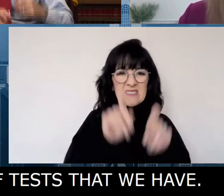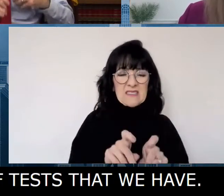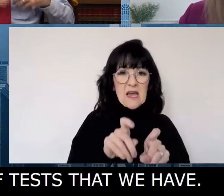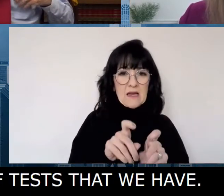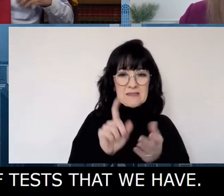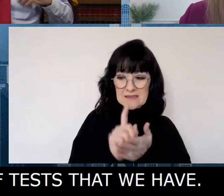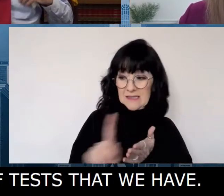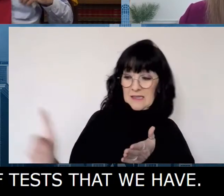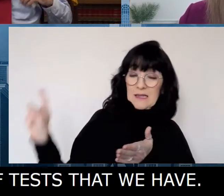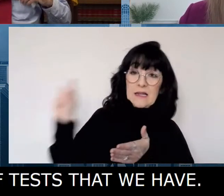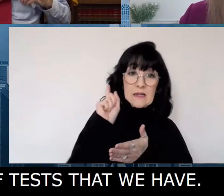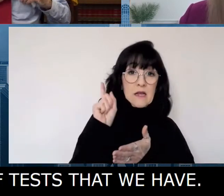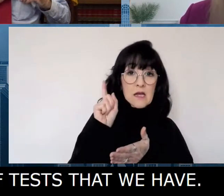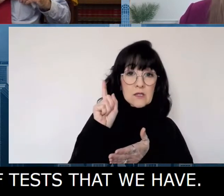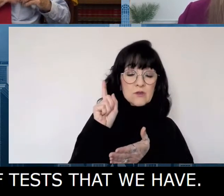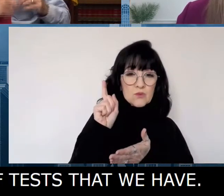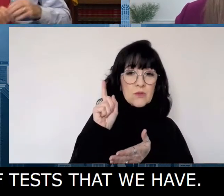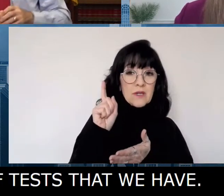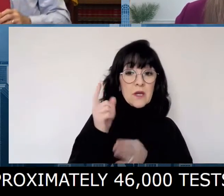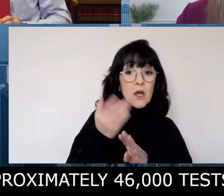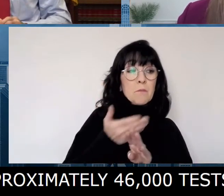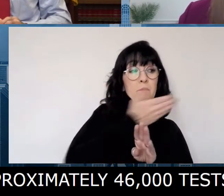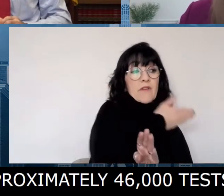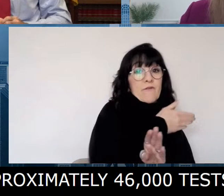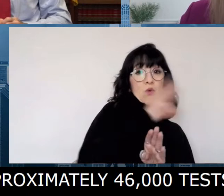certainly down from the 60,000.